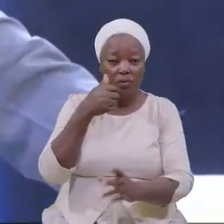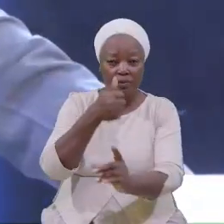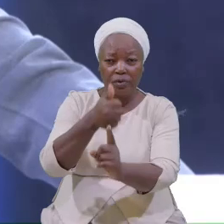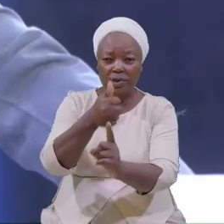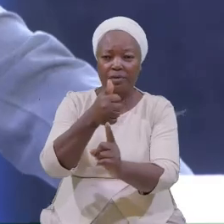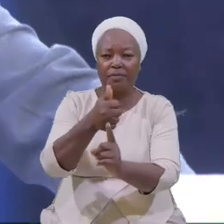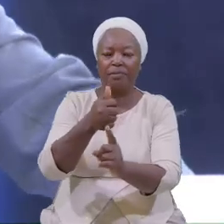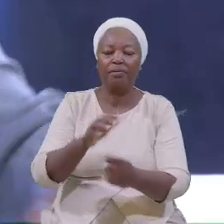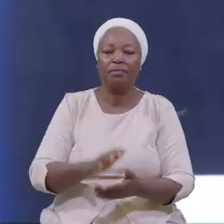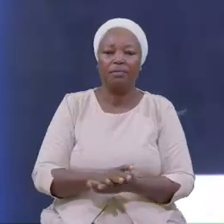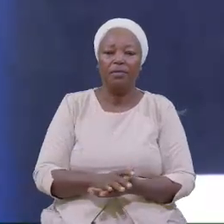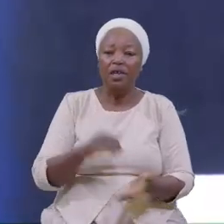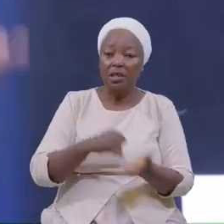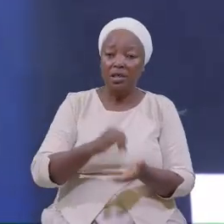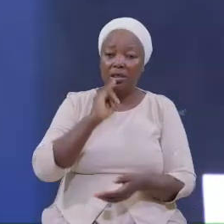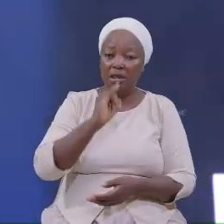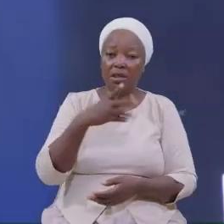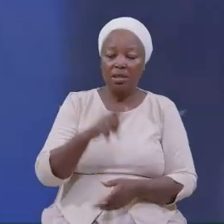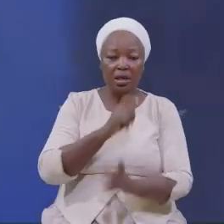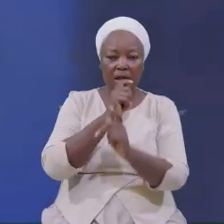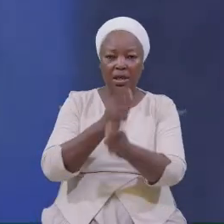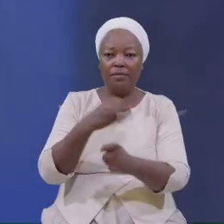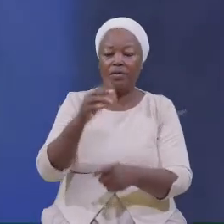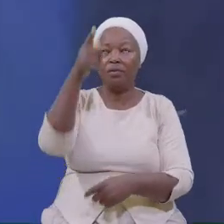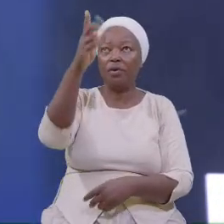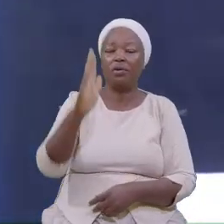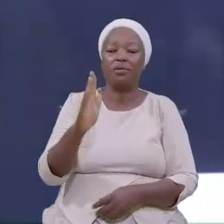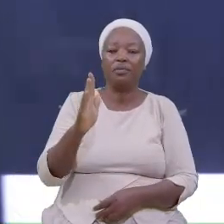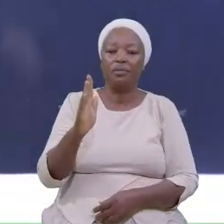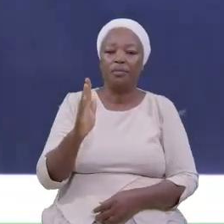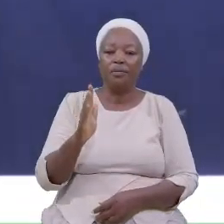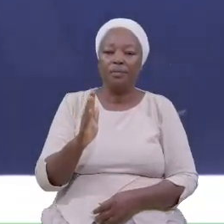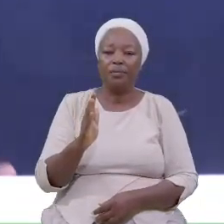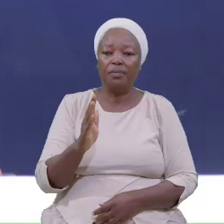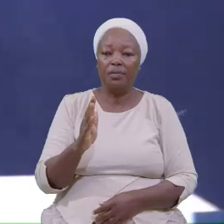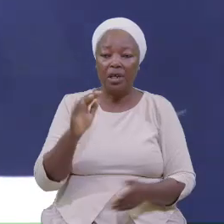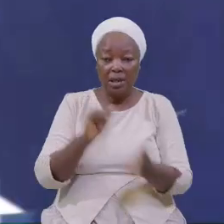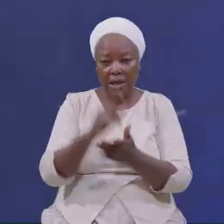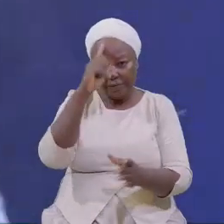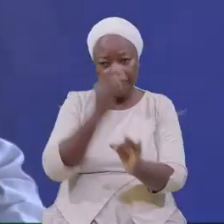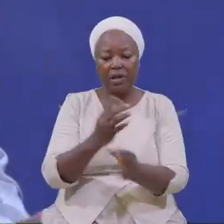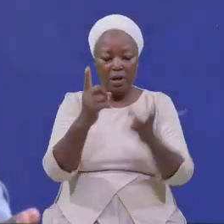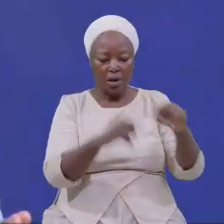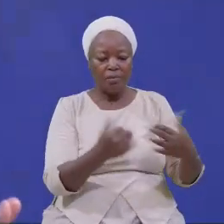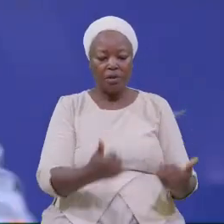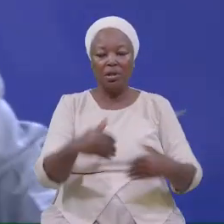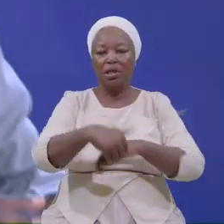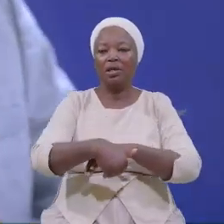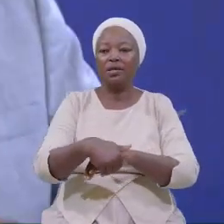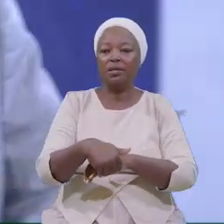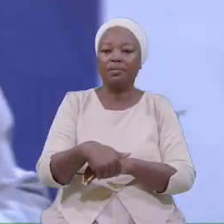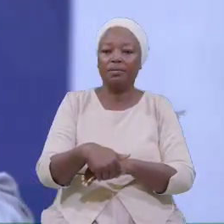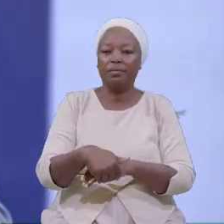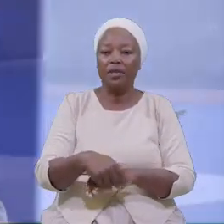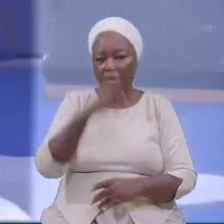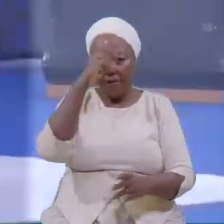yourself. It is the gift of God. That faith comes tonight. Faith